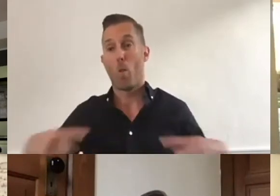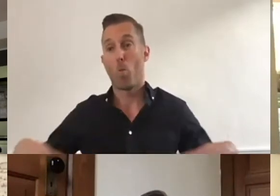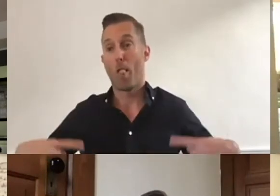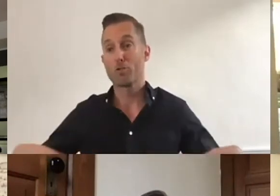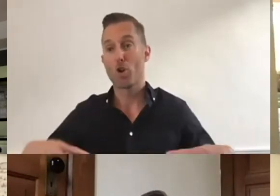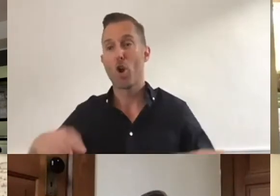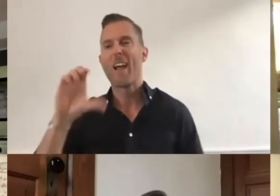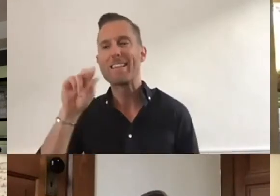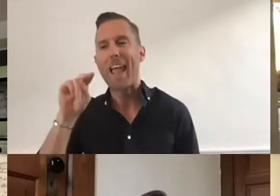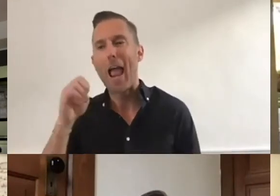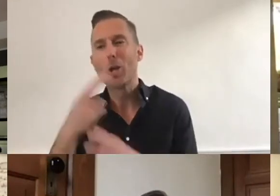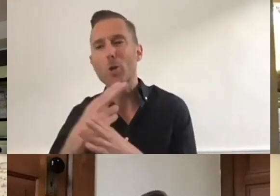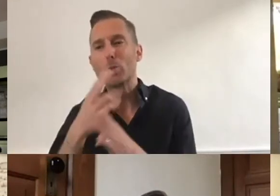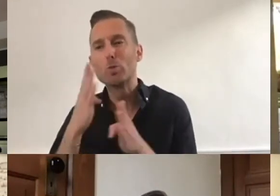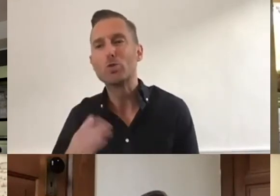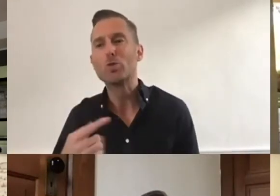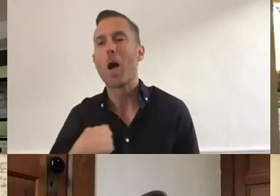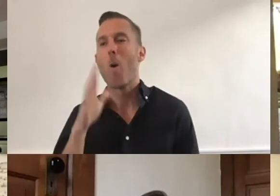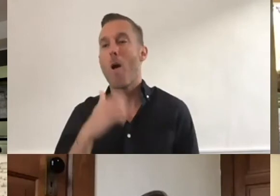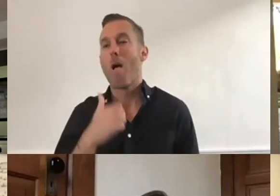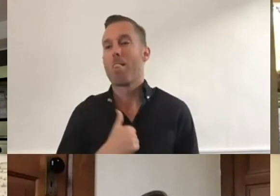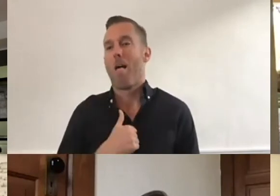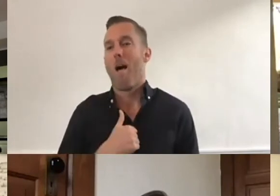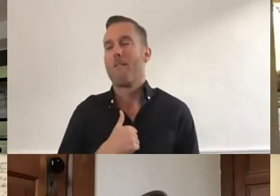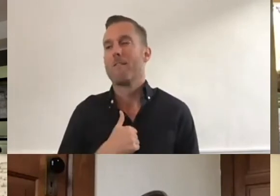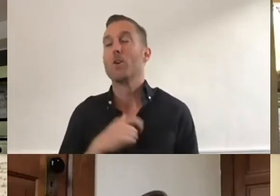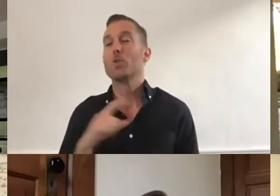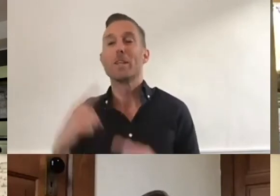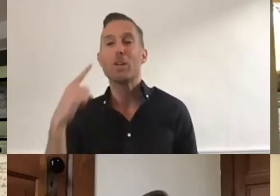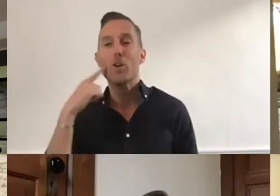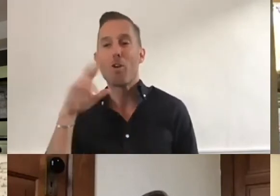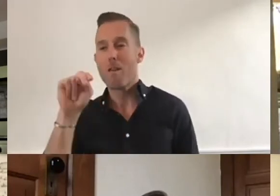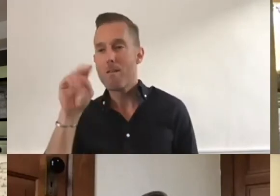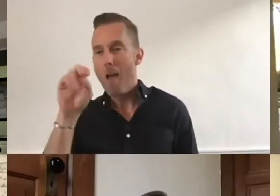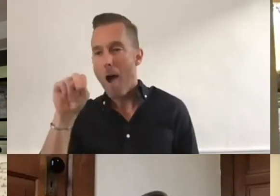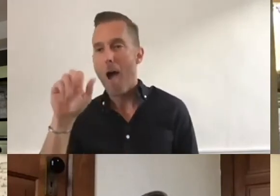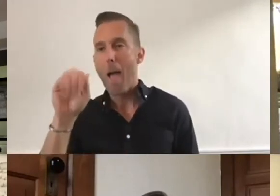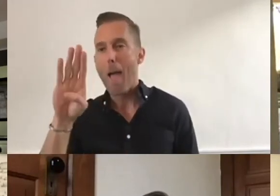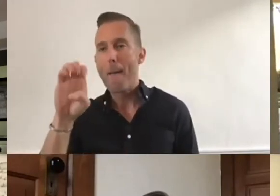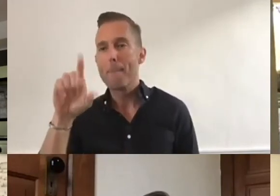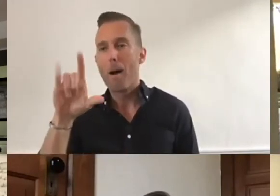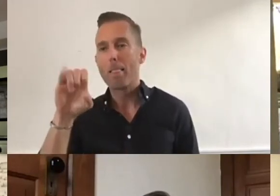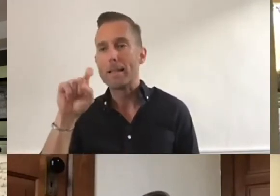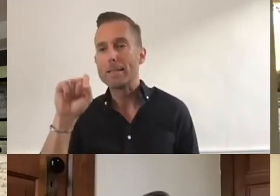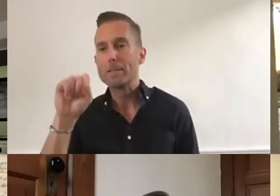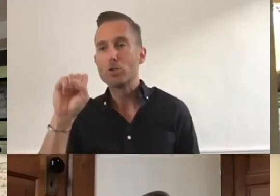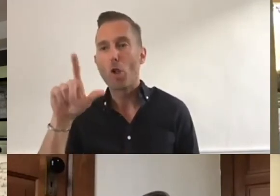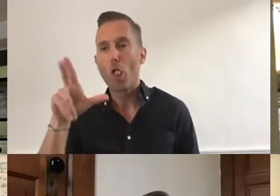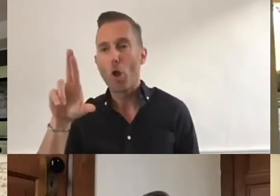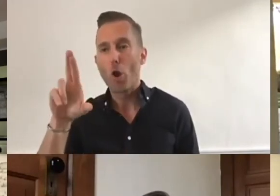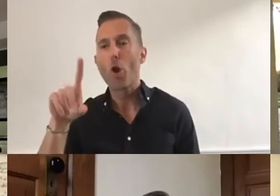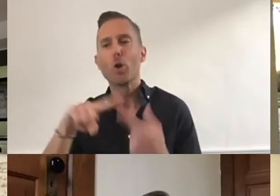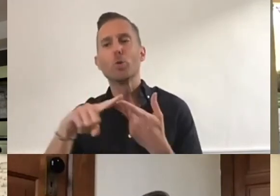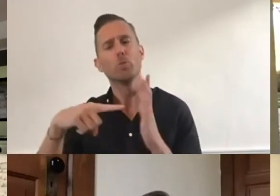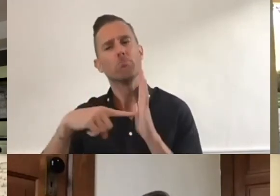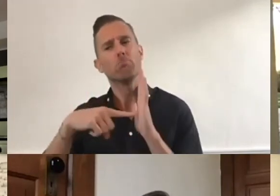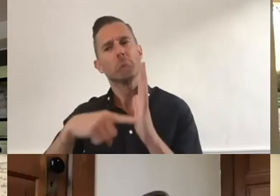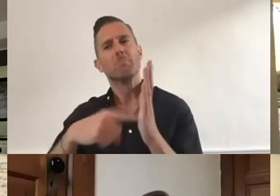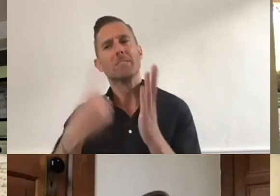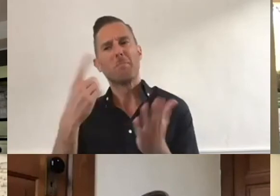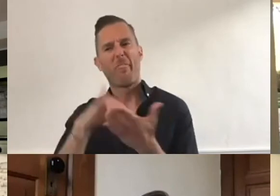to hear non-ableist slurs used to express something as uncool or off-putting. Is there a lot